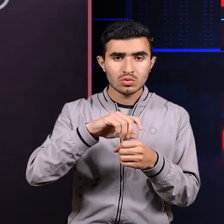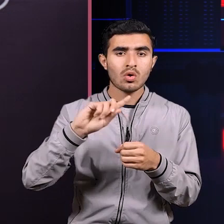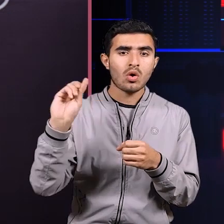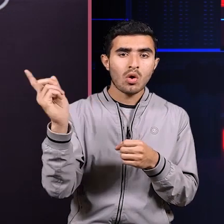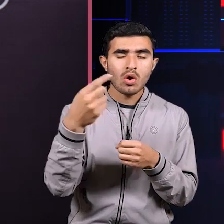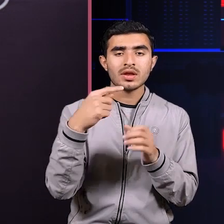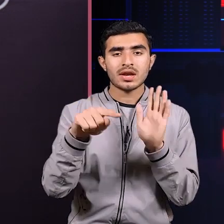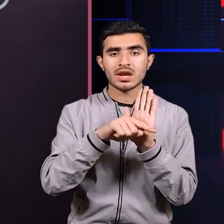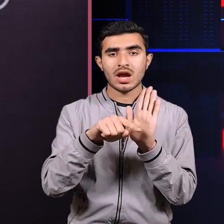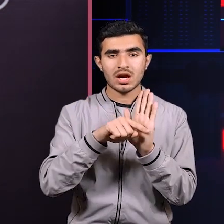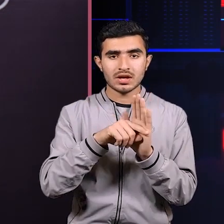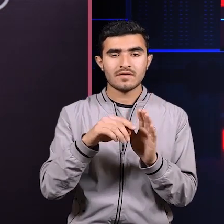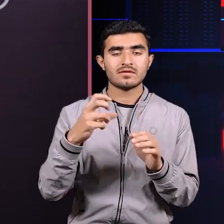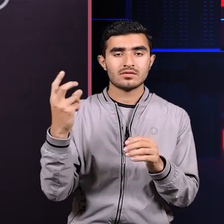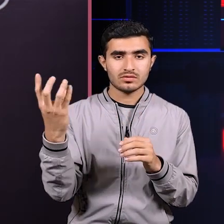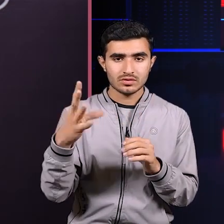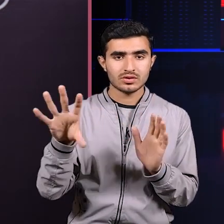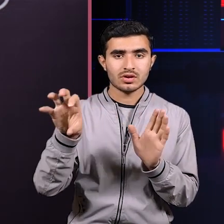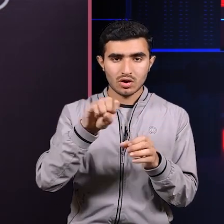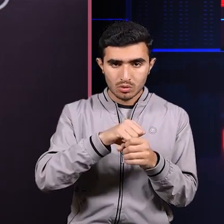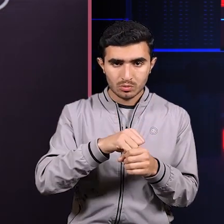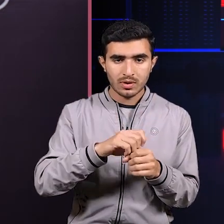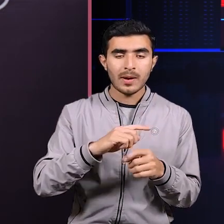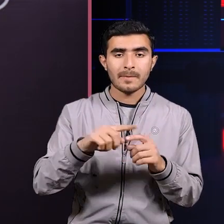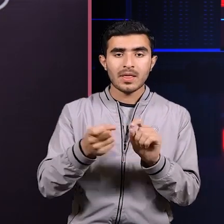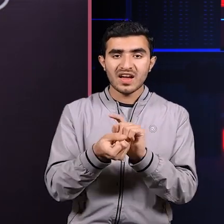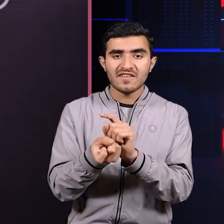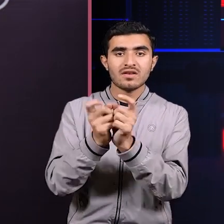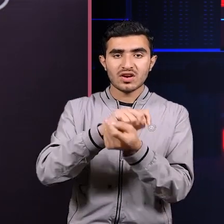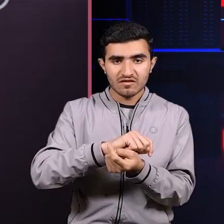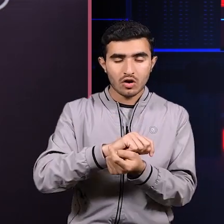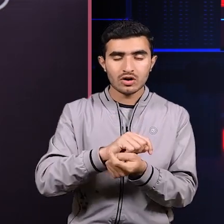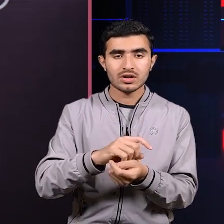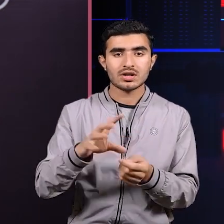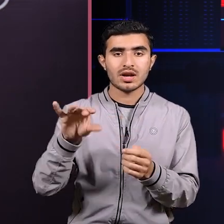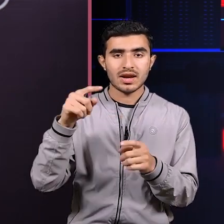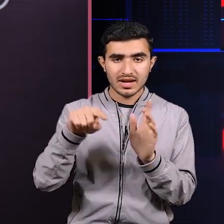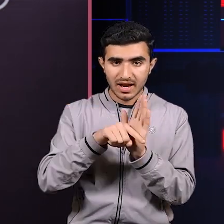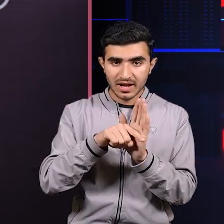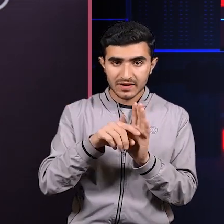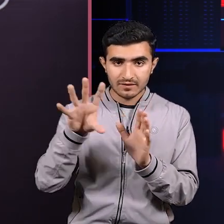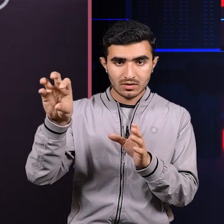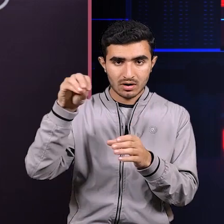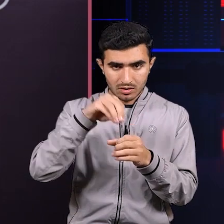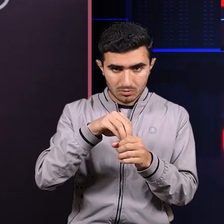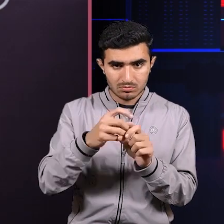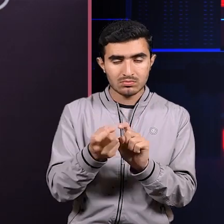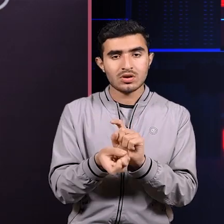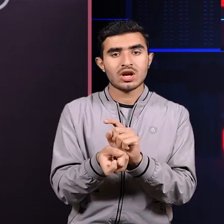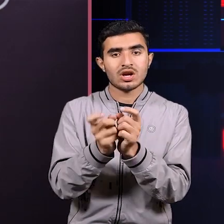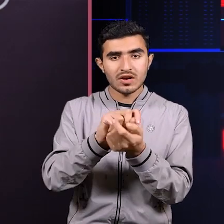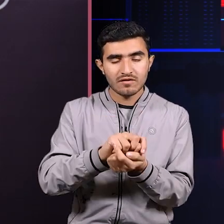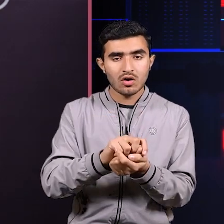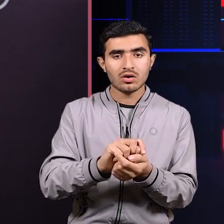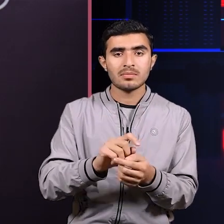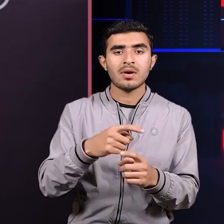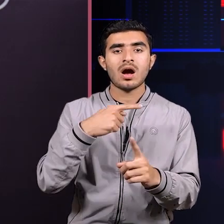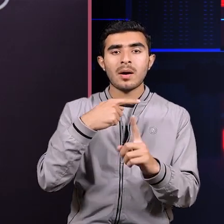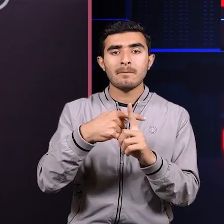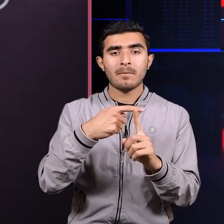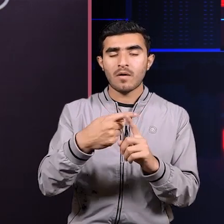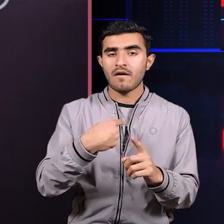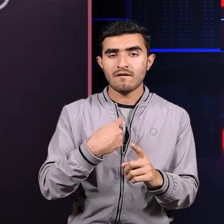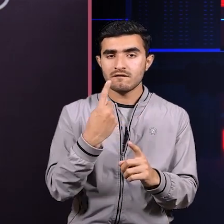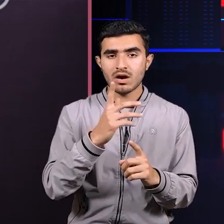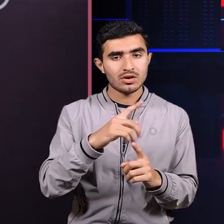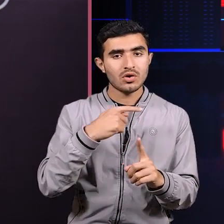the negative things that were happening to me at that time and I converted them into something that was not just